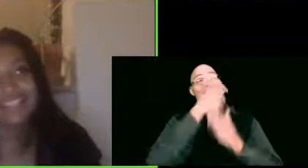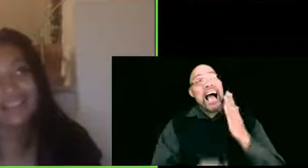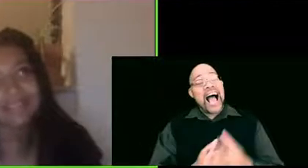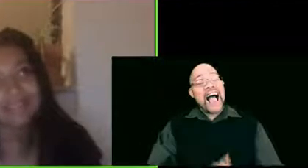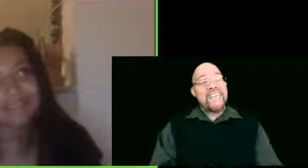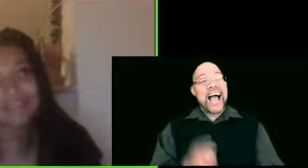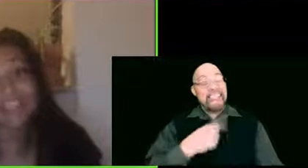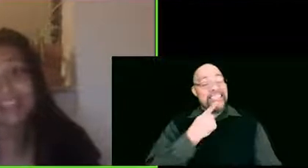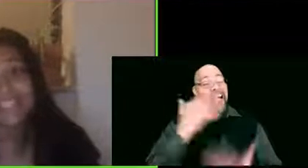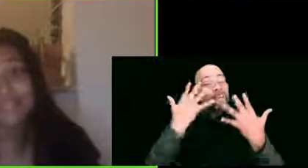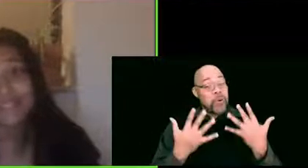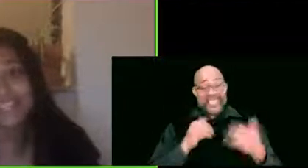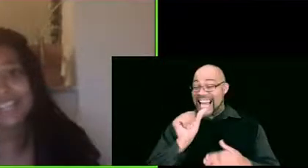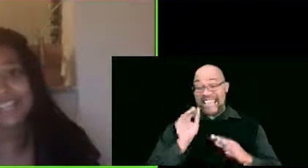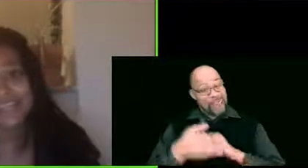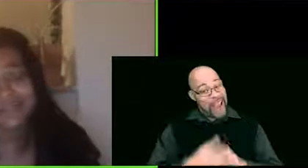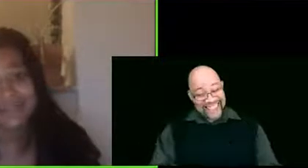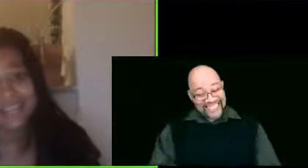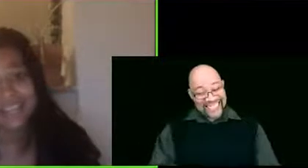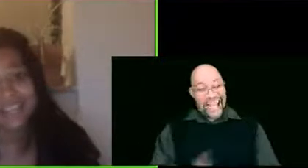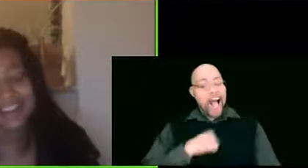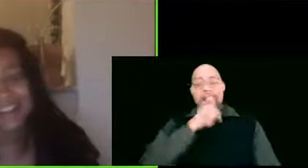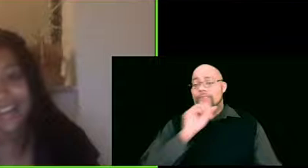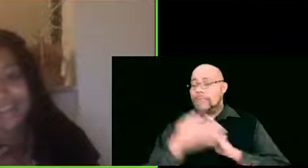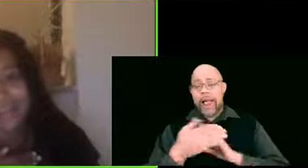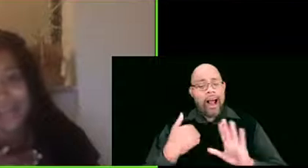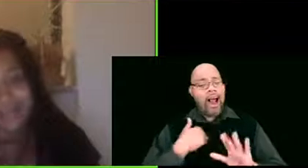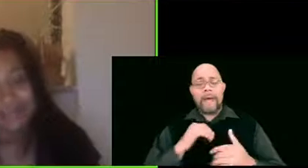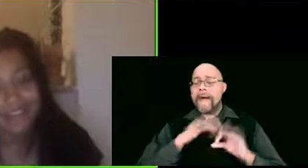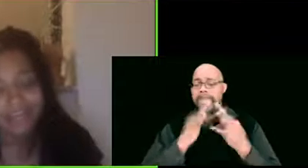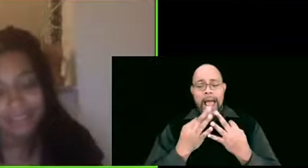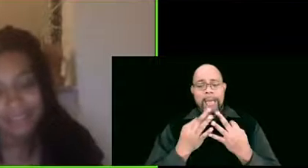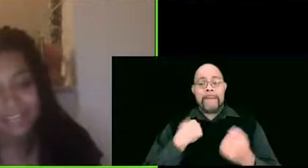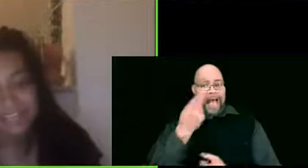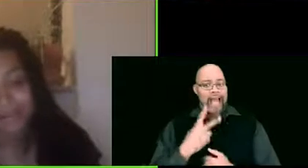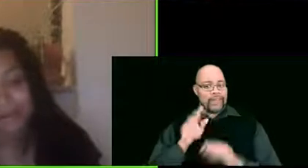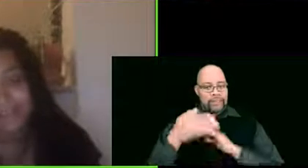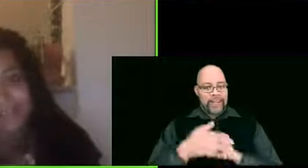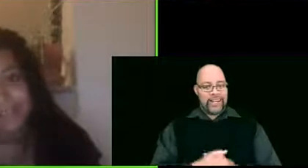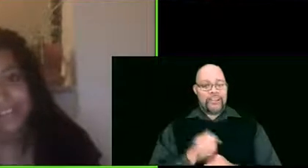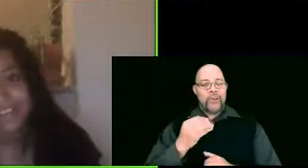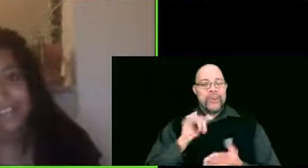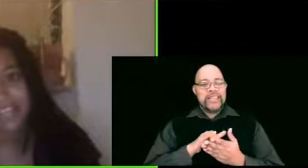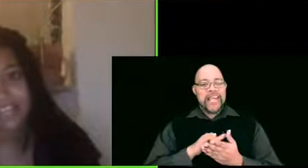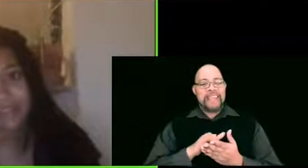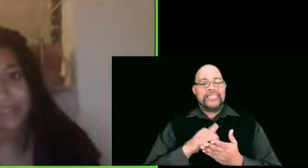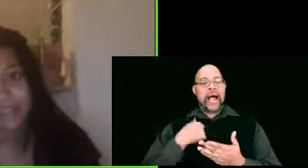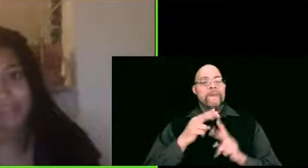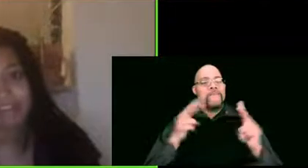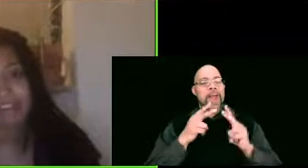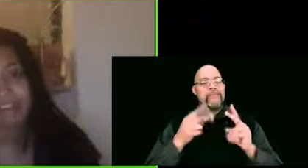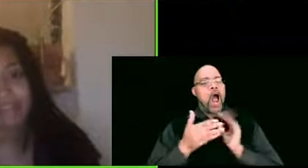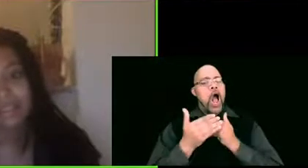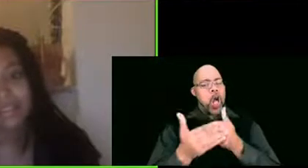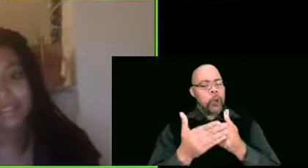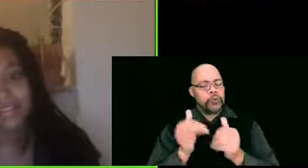My favorite dive spot. I have to say, unfortunately, it's not Jamaica. I love Jamaica with all my heart. My family, I'm half Jamaican, so it's somewhere that